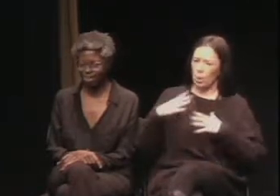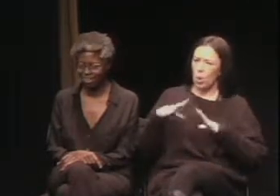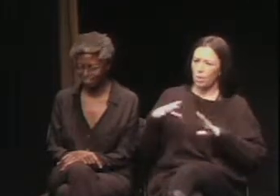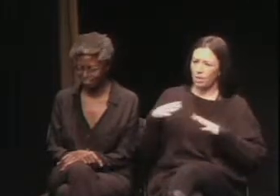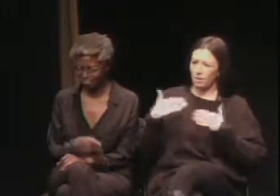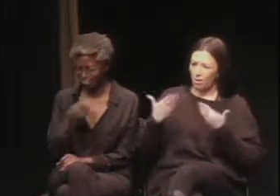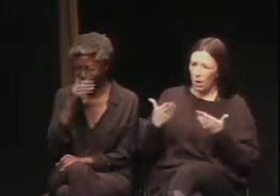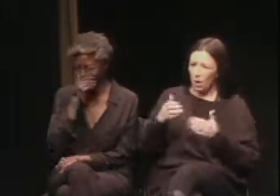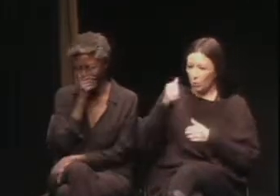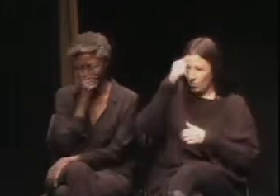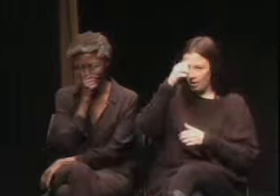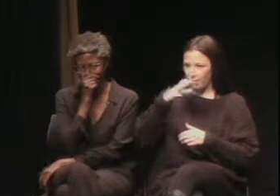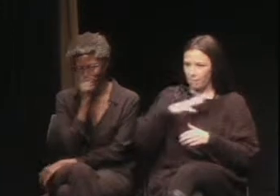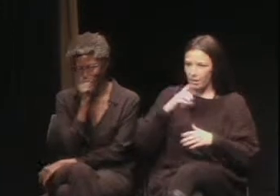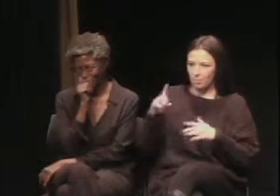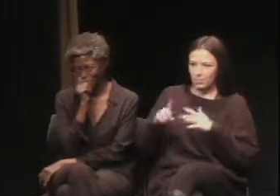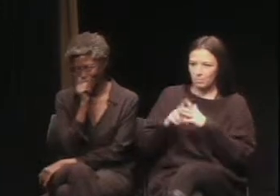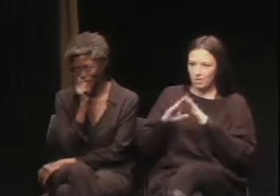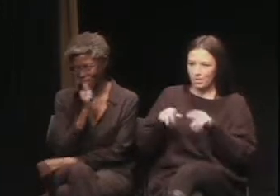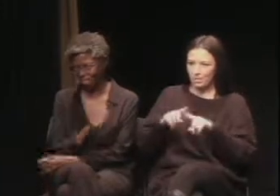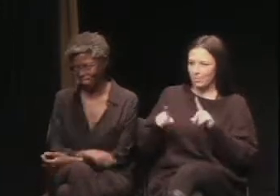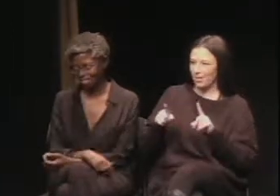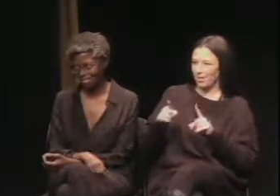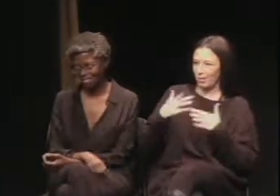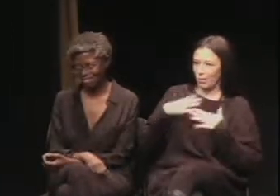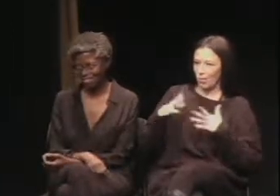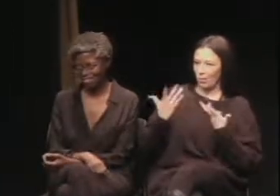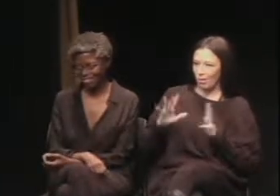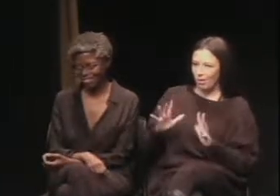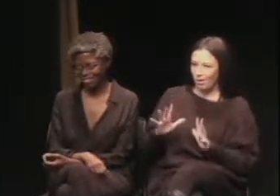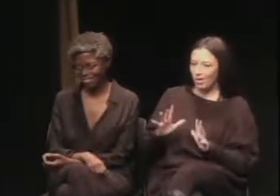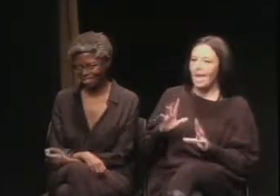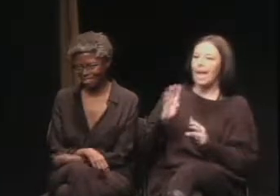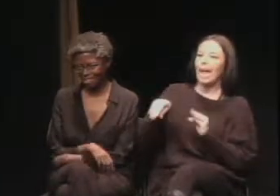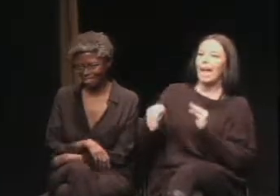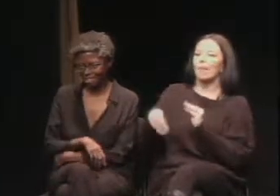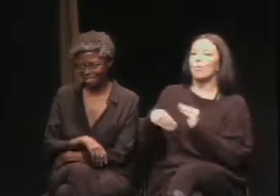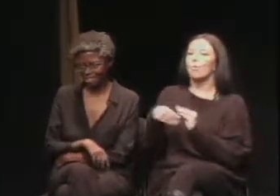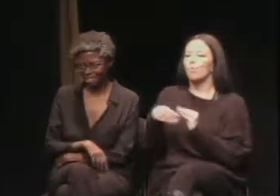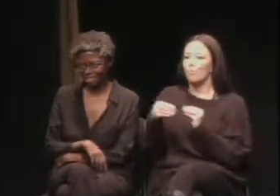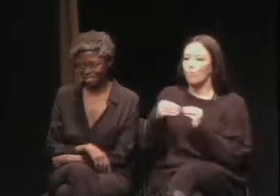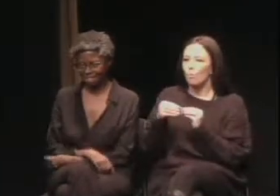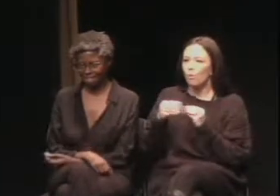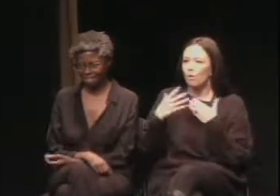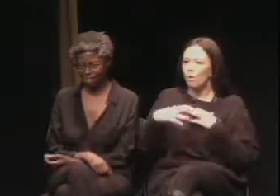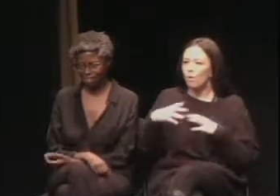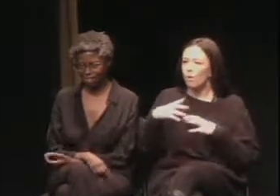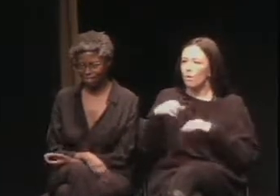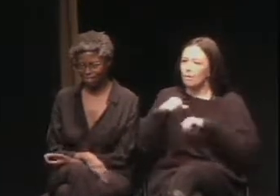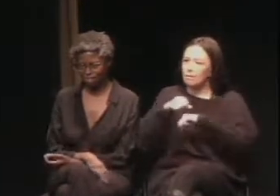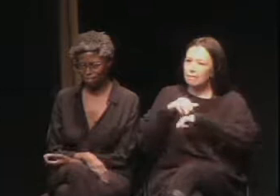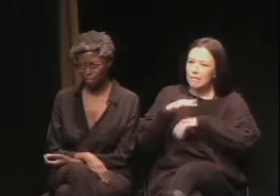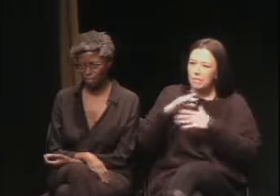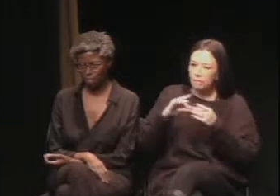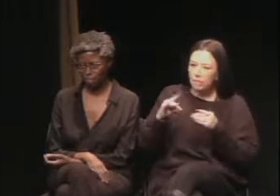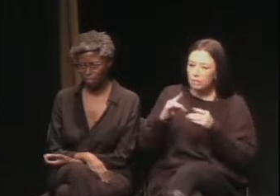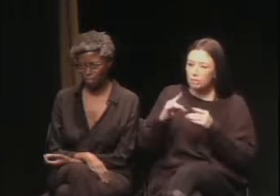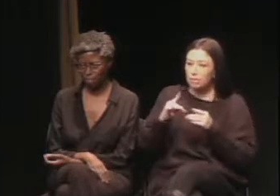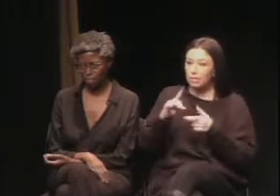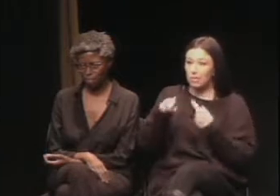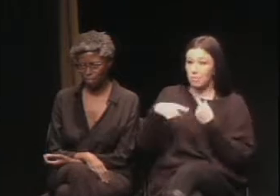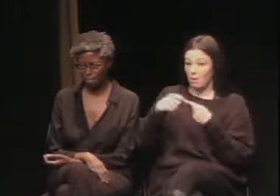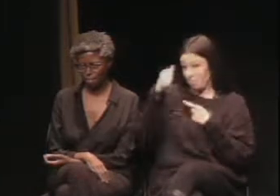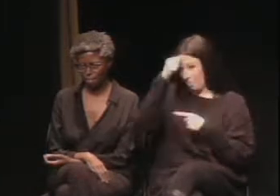when a man comes to the house, even though you have clothes on, right? Put more clothes on. Right. What that sends a message about, first of all, the